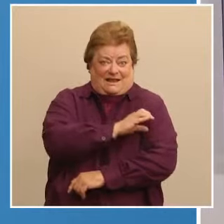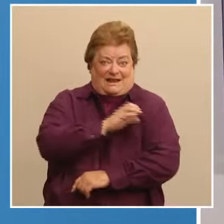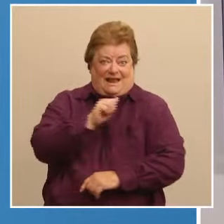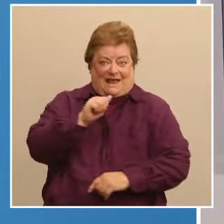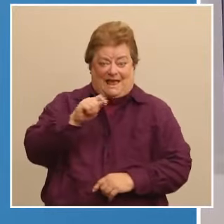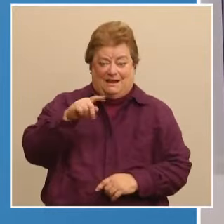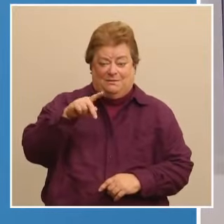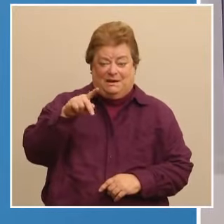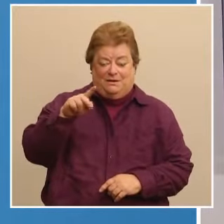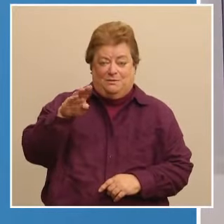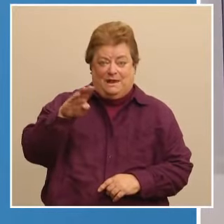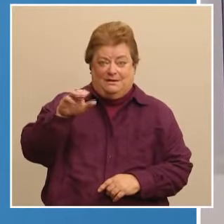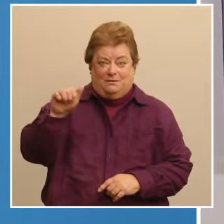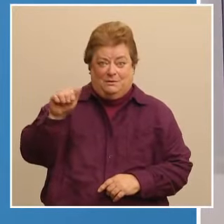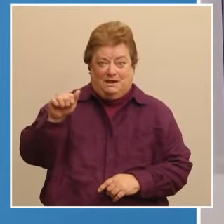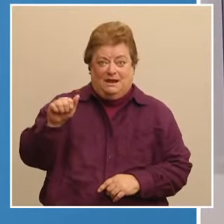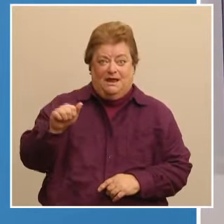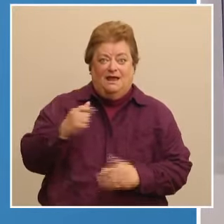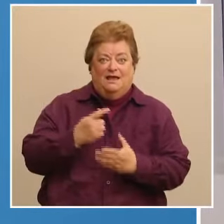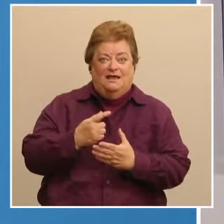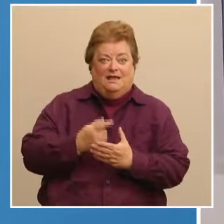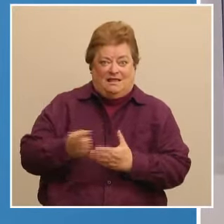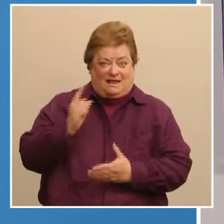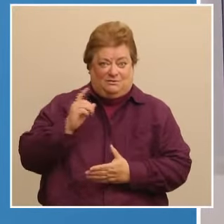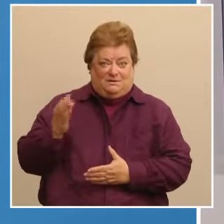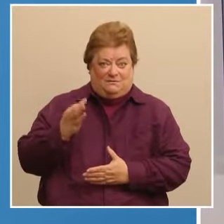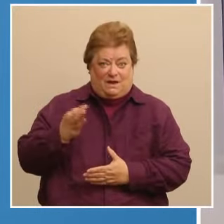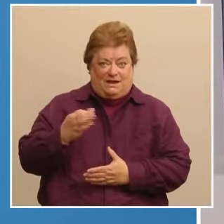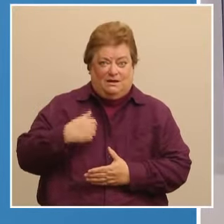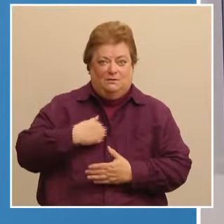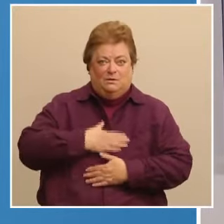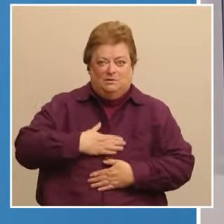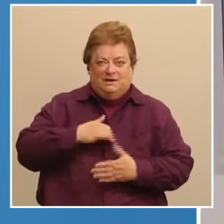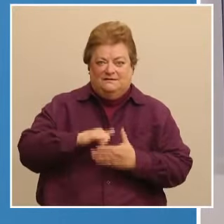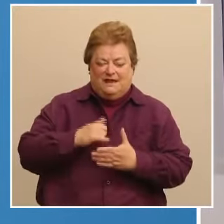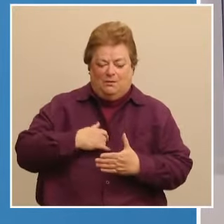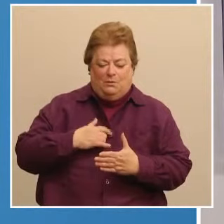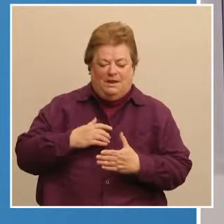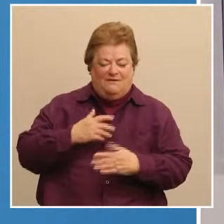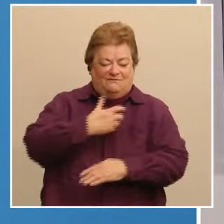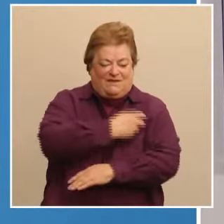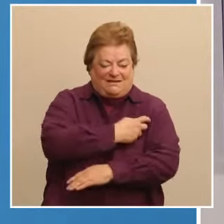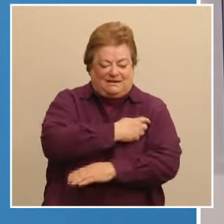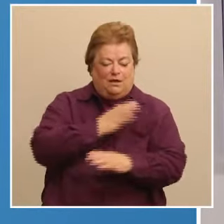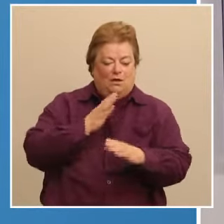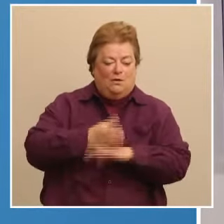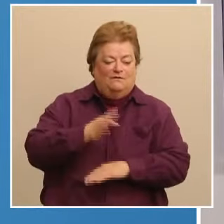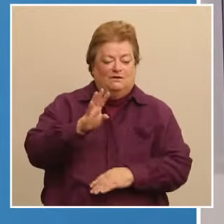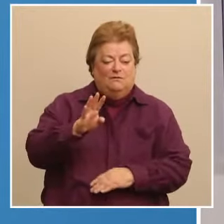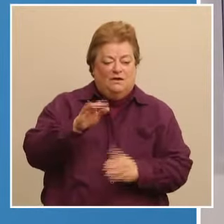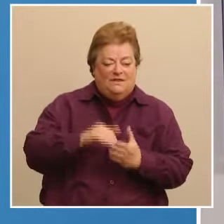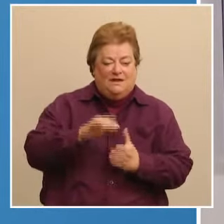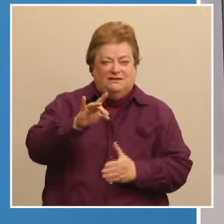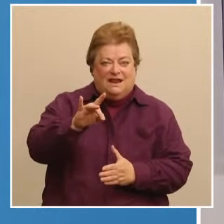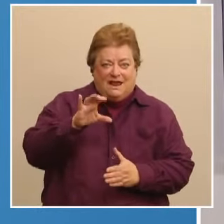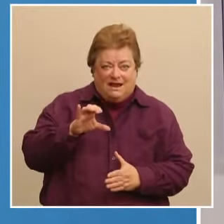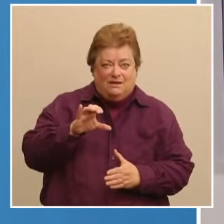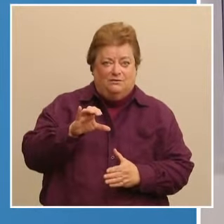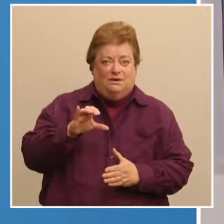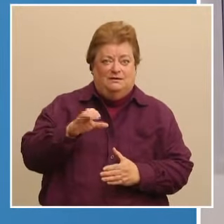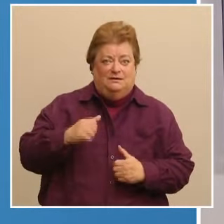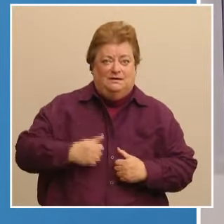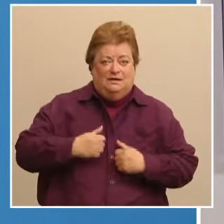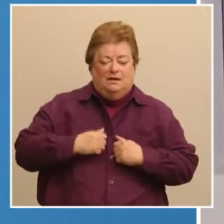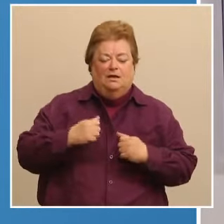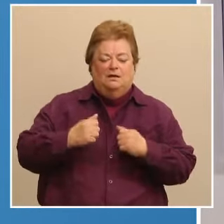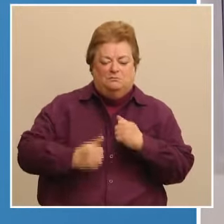so pleased that this event enabled us to successfully vaccinate over 4,800 Lancaster County residents, most of them